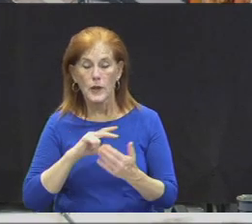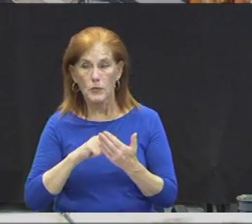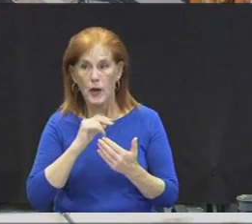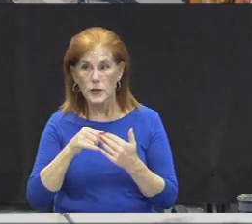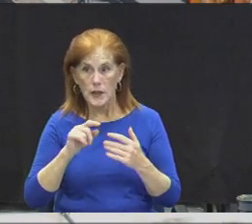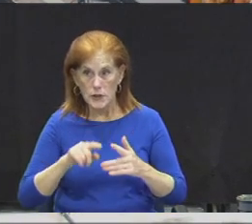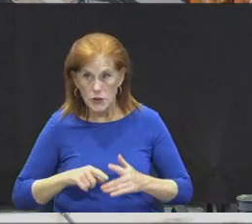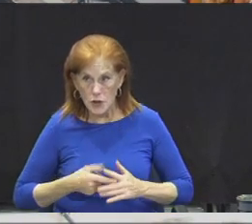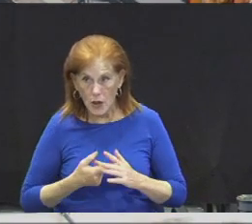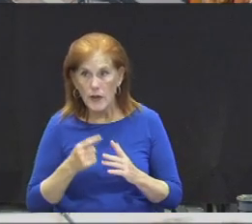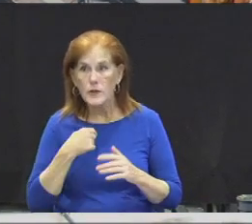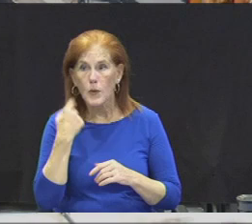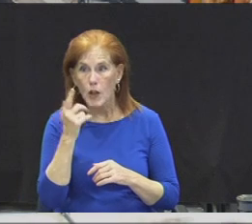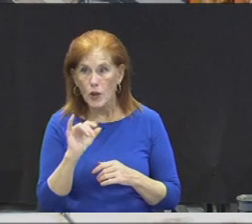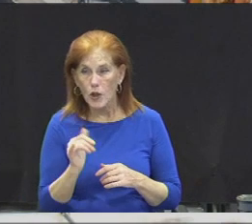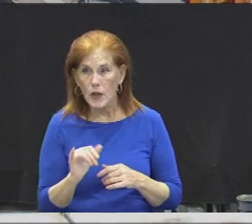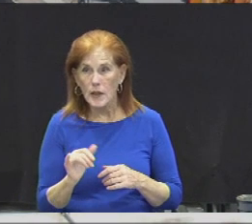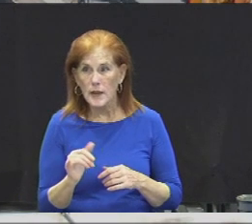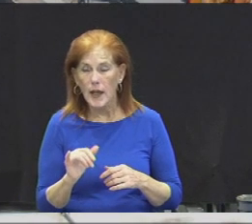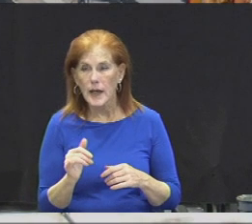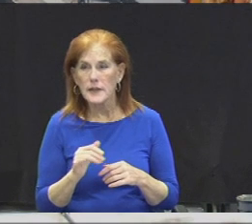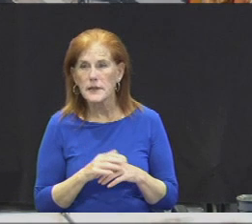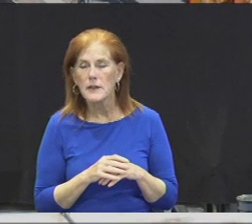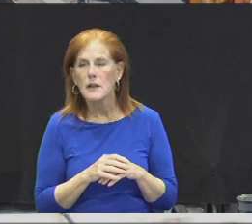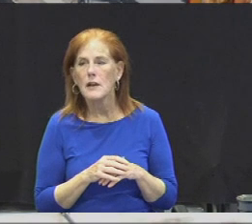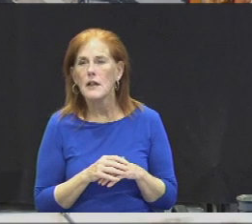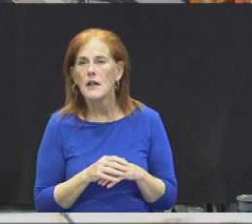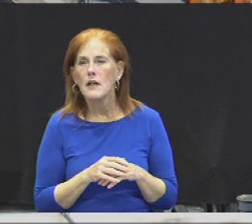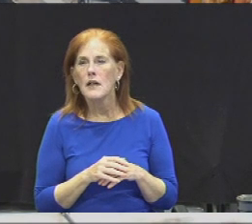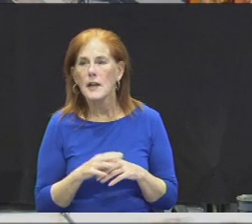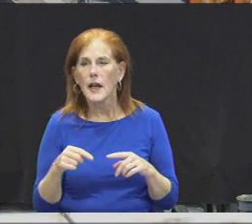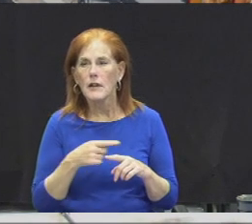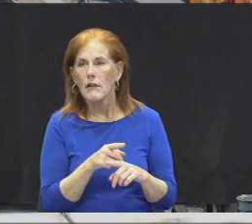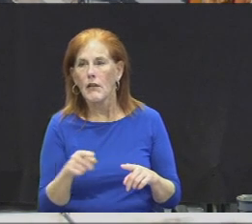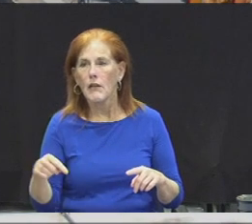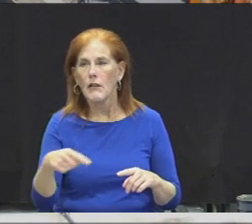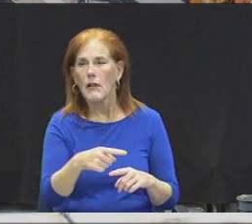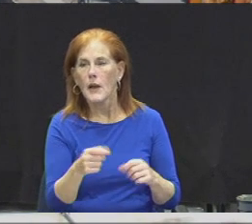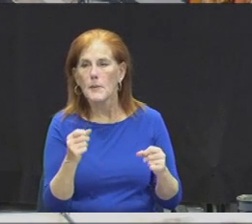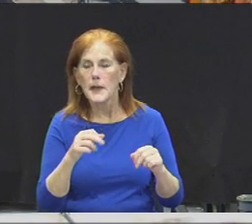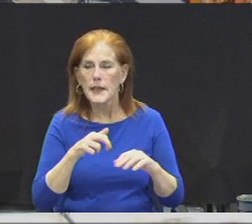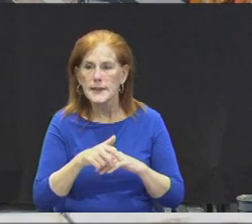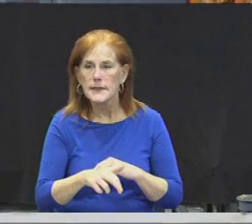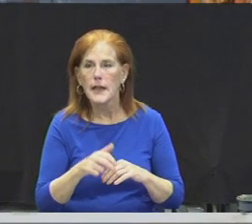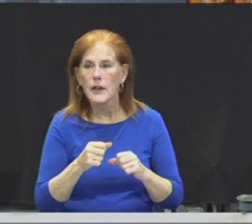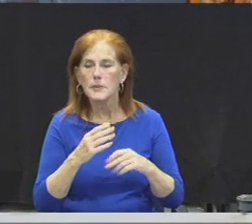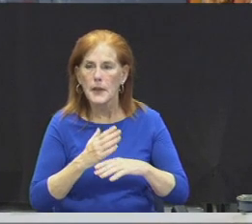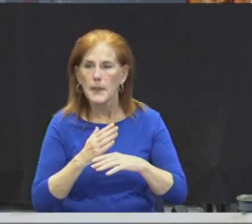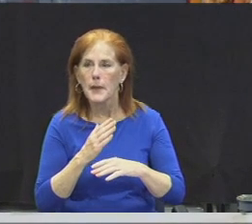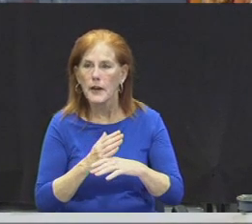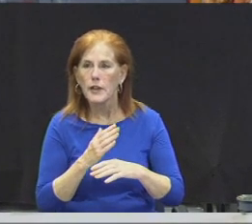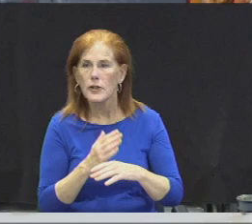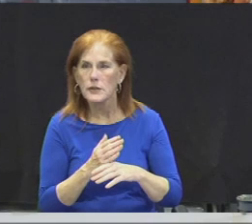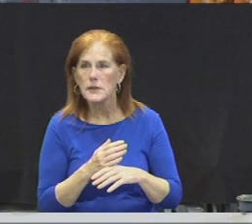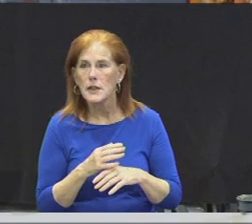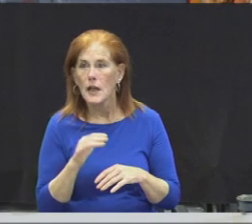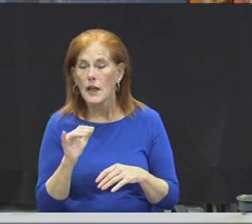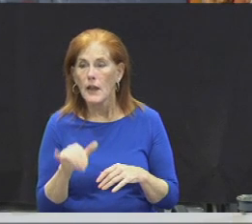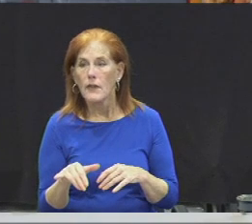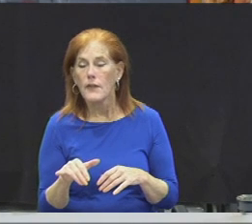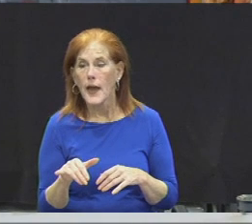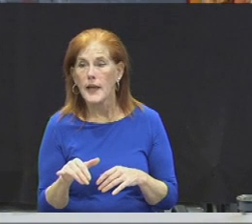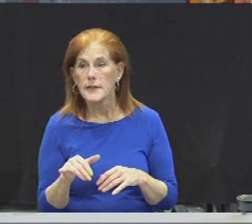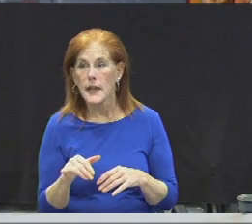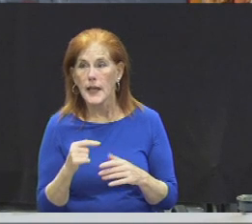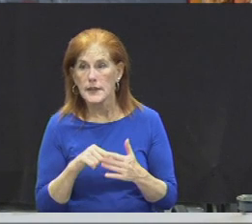project started. Again, very circuitous in terms of access, lots of stairs, lots of barriers. This is